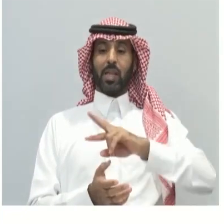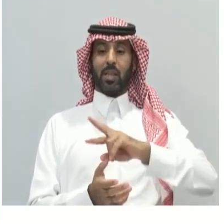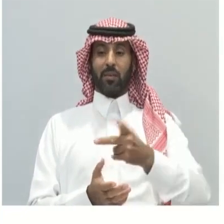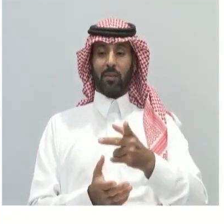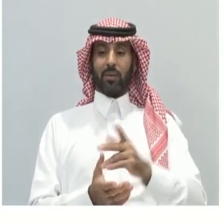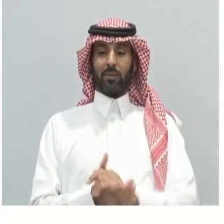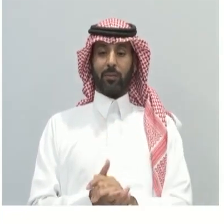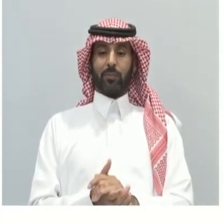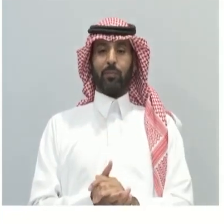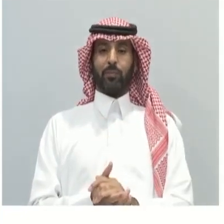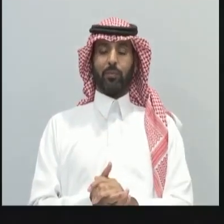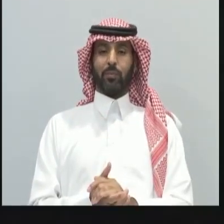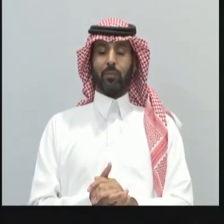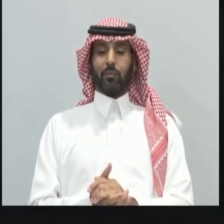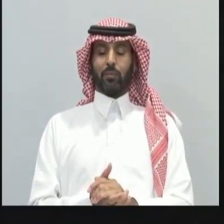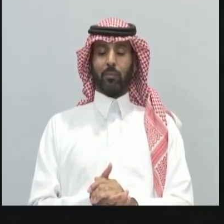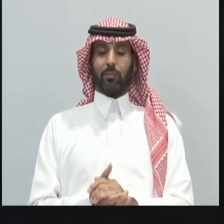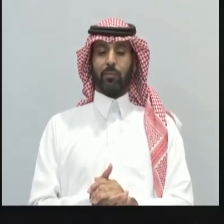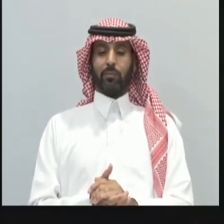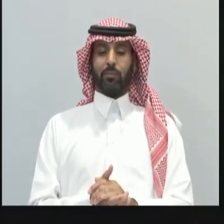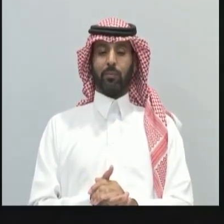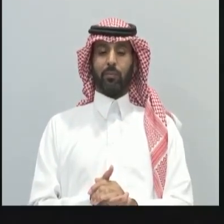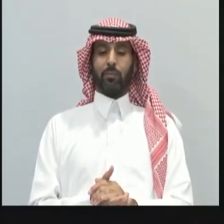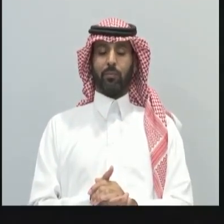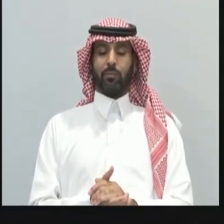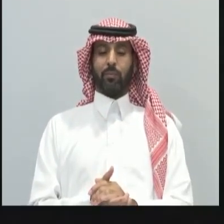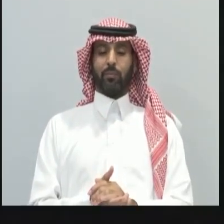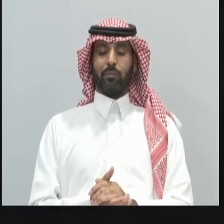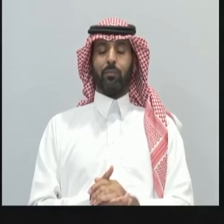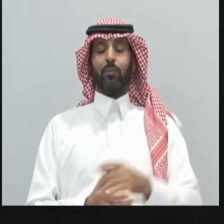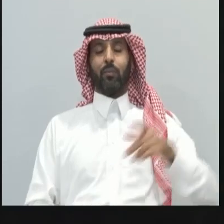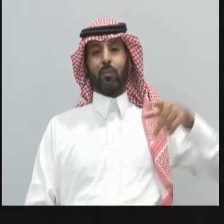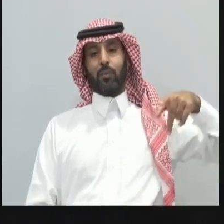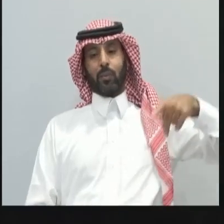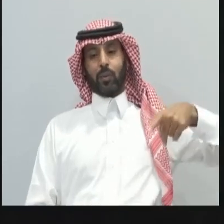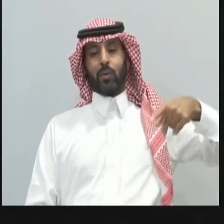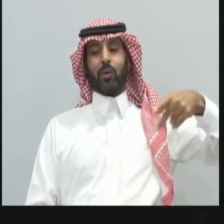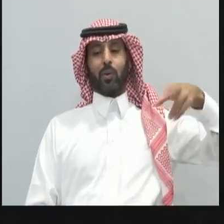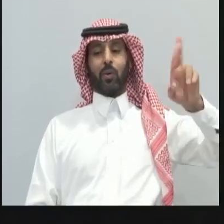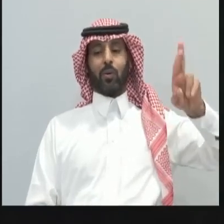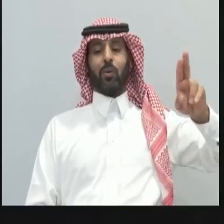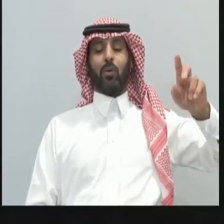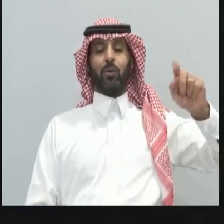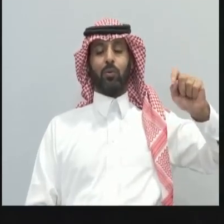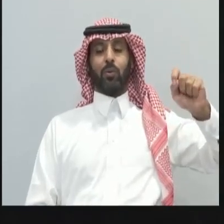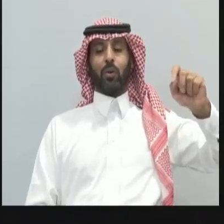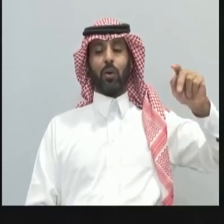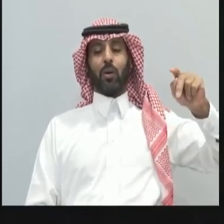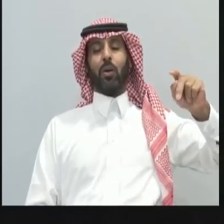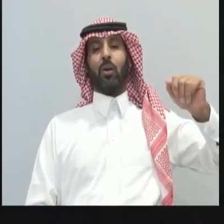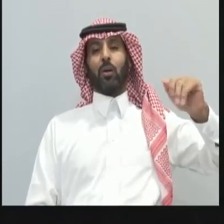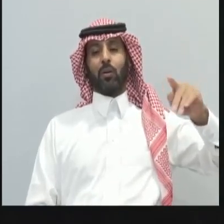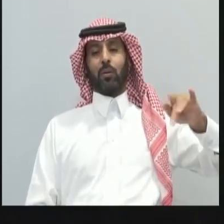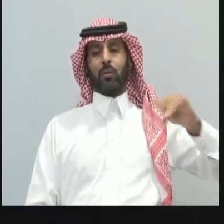is different. So distinct means different. Prototype. prototype. You hear this word a lot